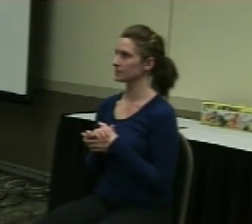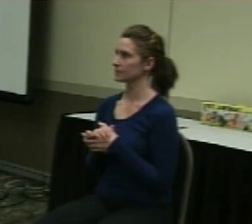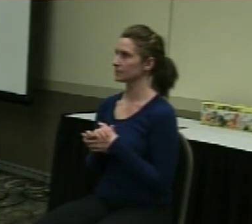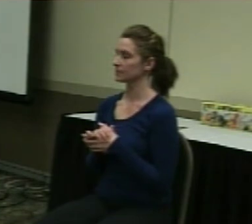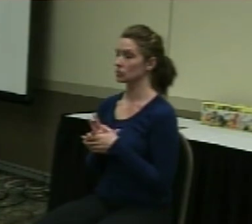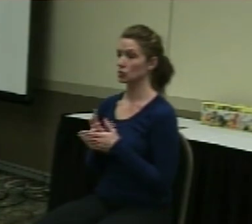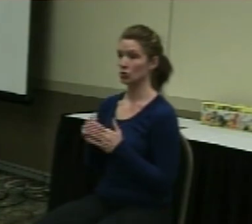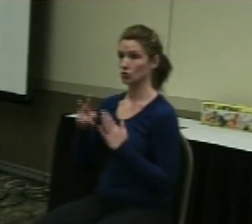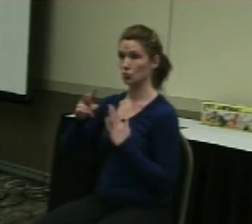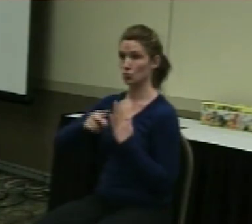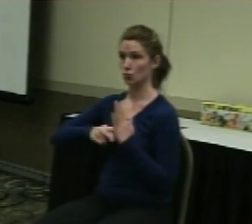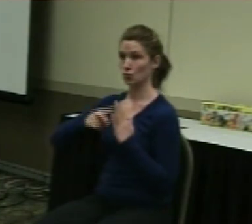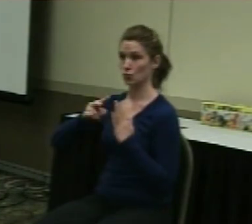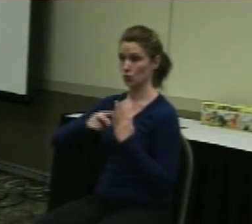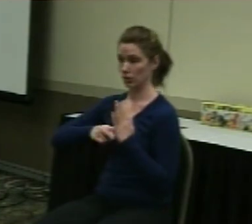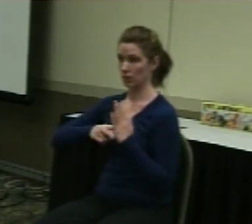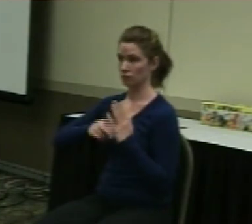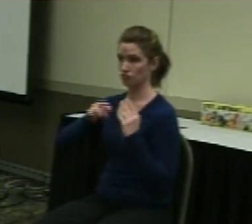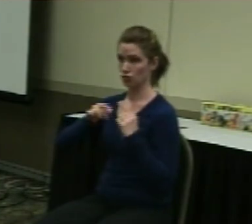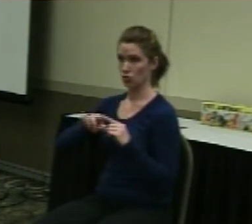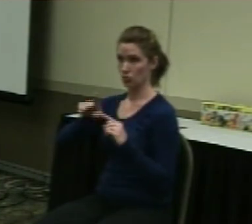as you go through